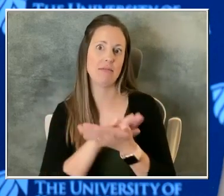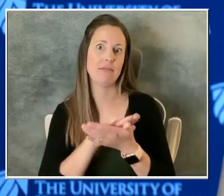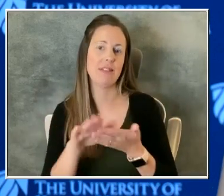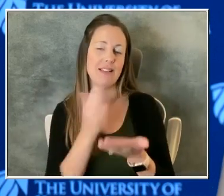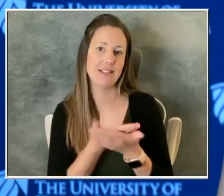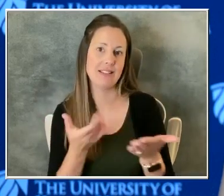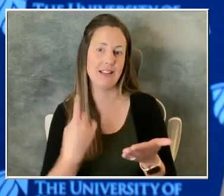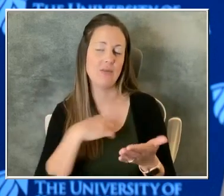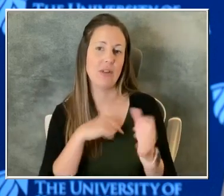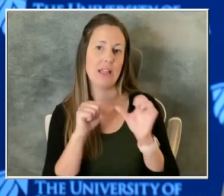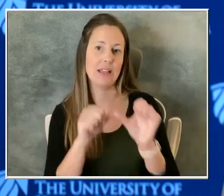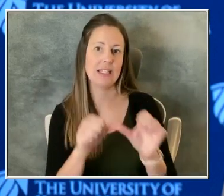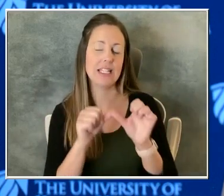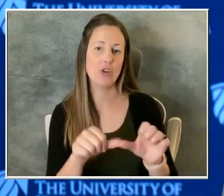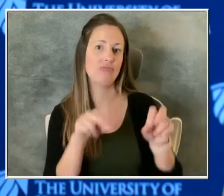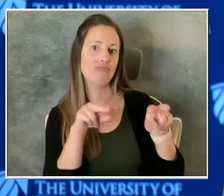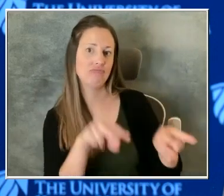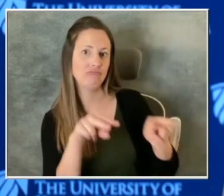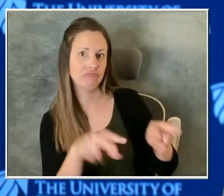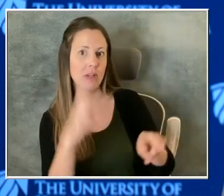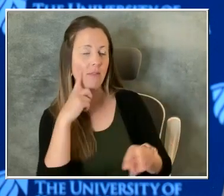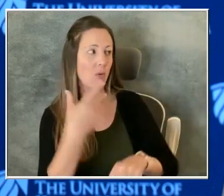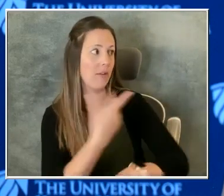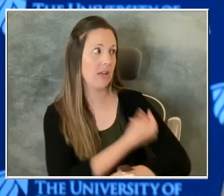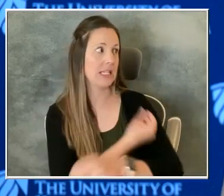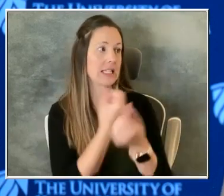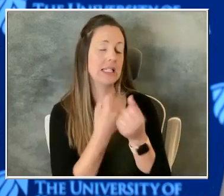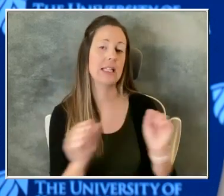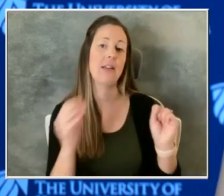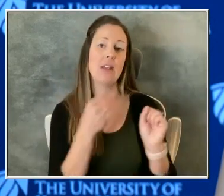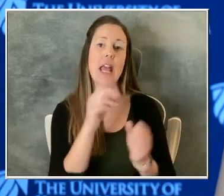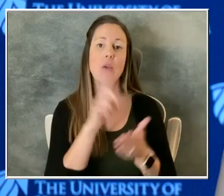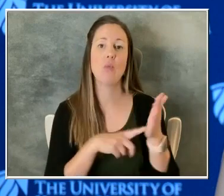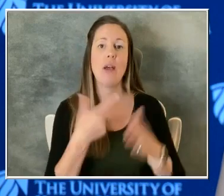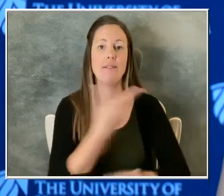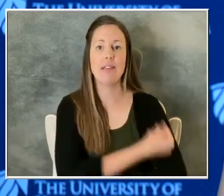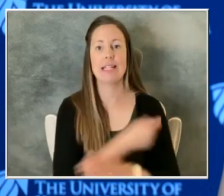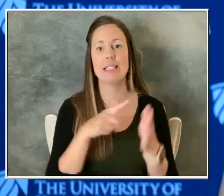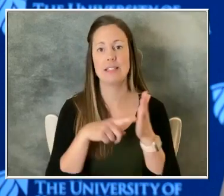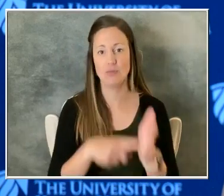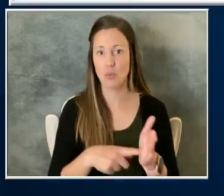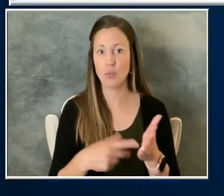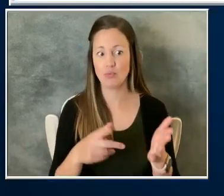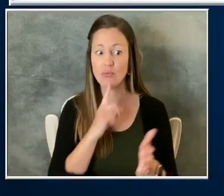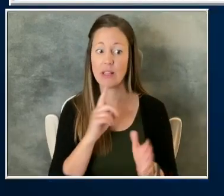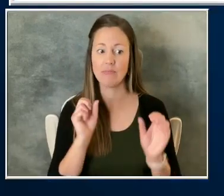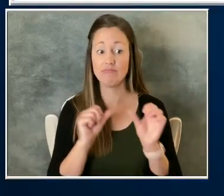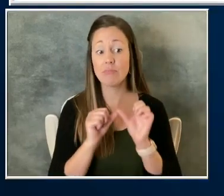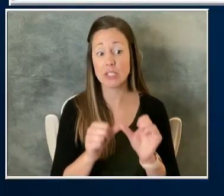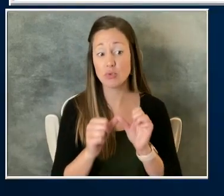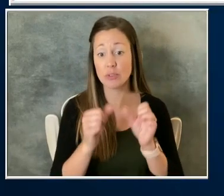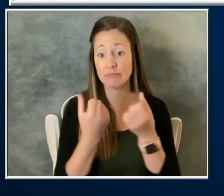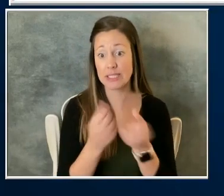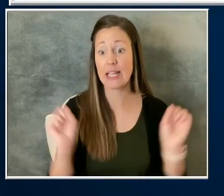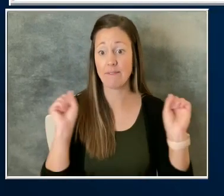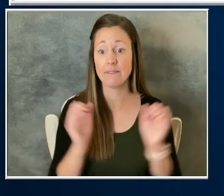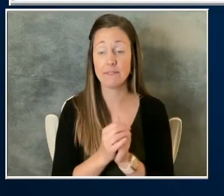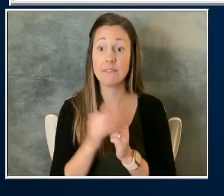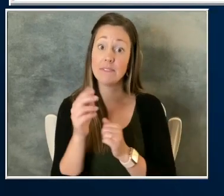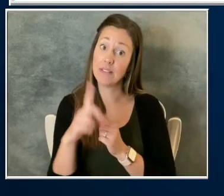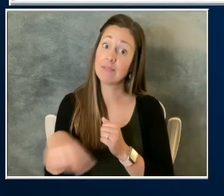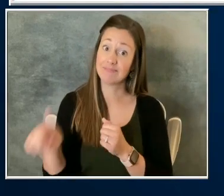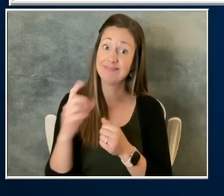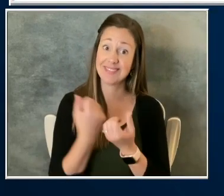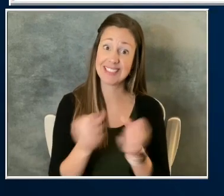that active surveillance for vaccine safety. And what these vaccines have shown is that they continue to be very safe. They are incredibly safe. And